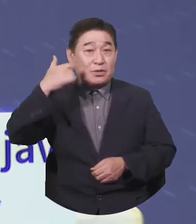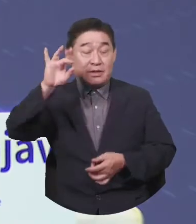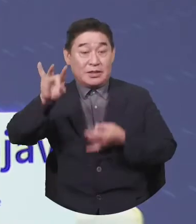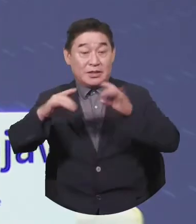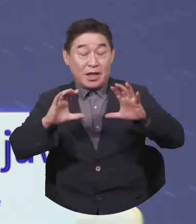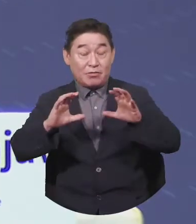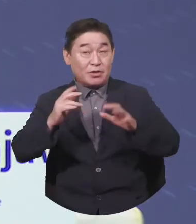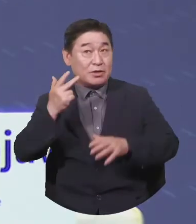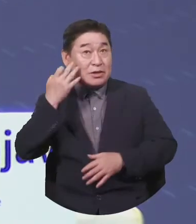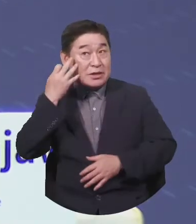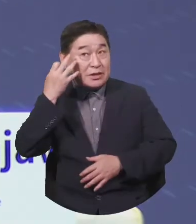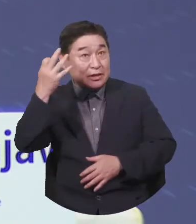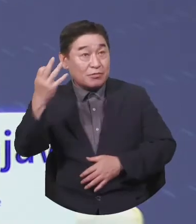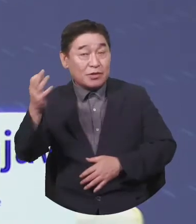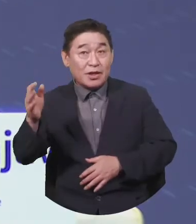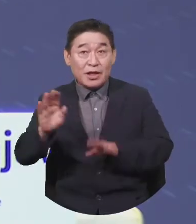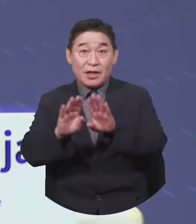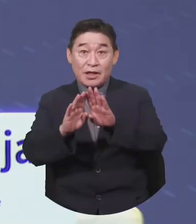the major